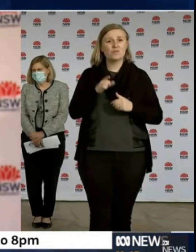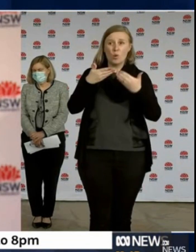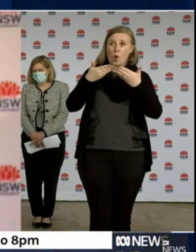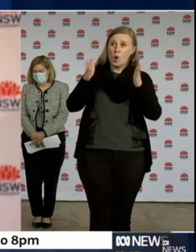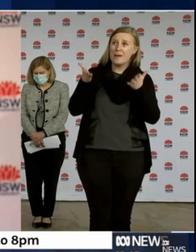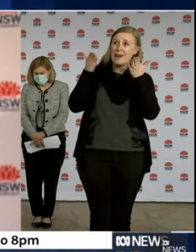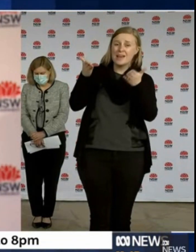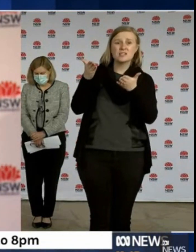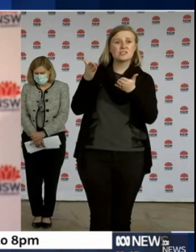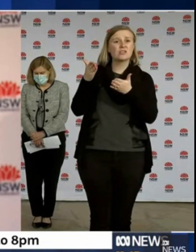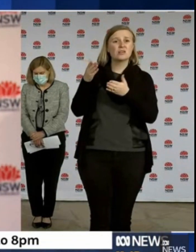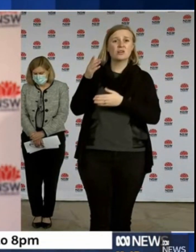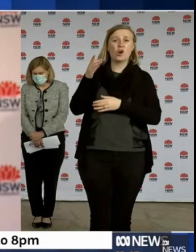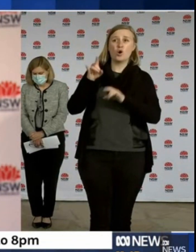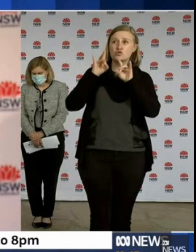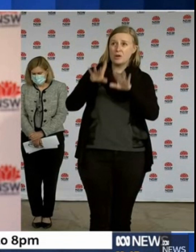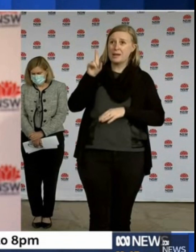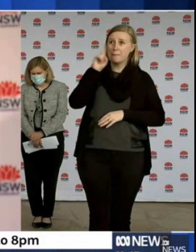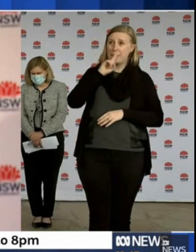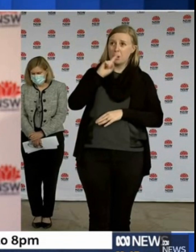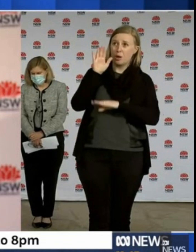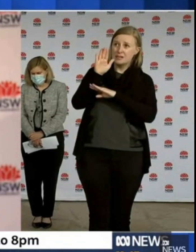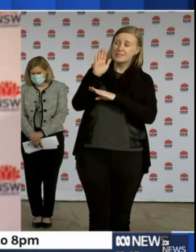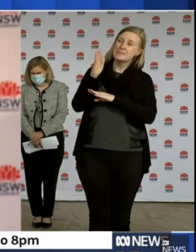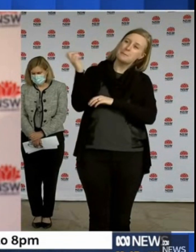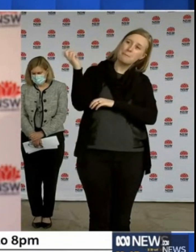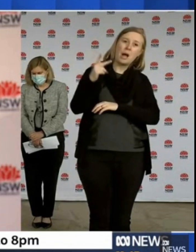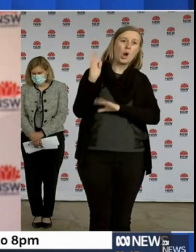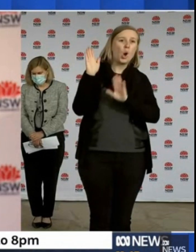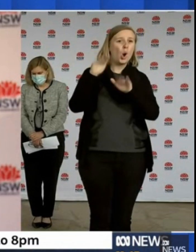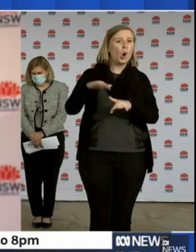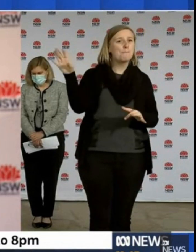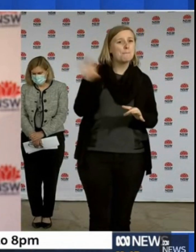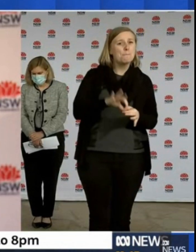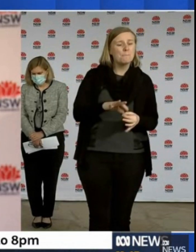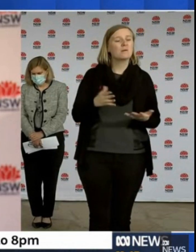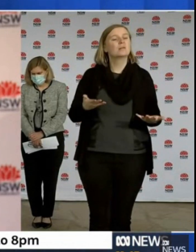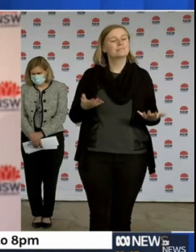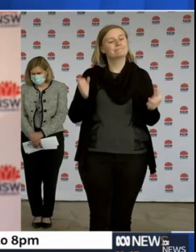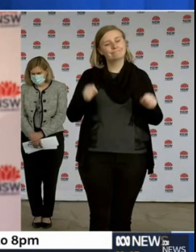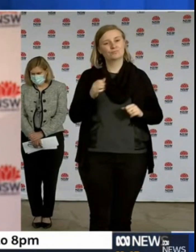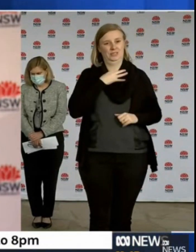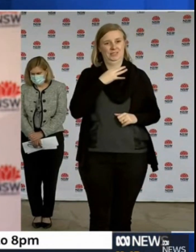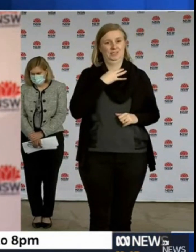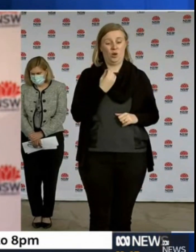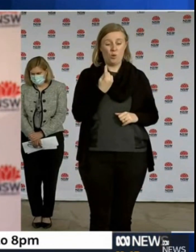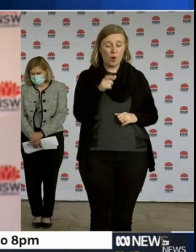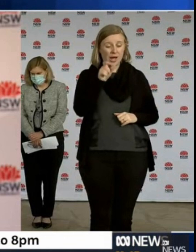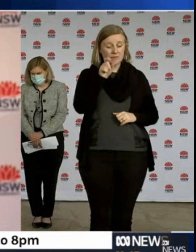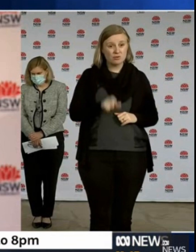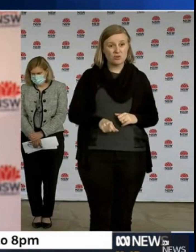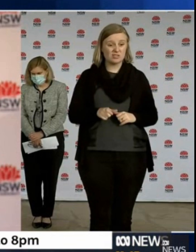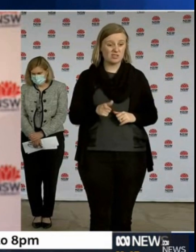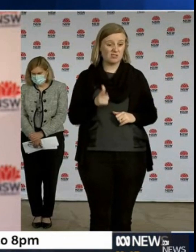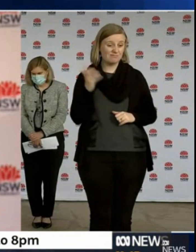the risk is always there. As I said, it only takes one person to have a lapse in concentration for the virus to get out. And that's why I'm